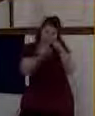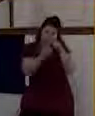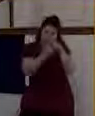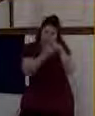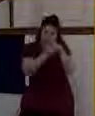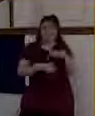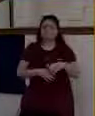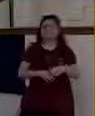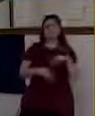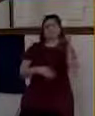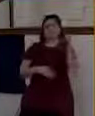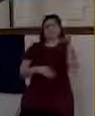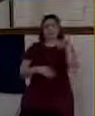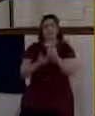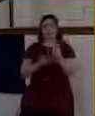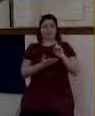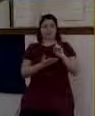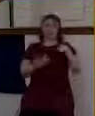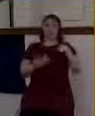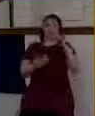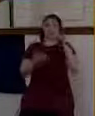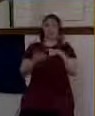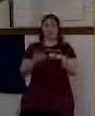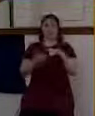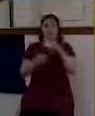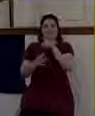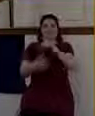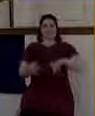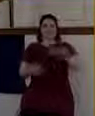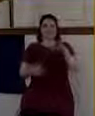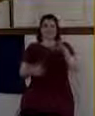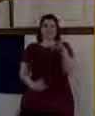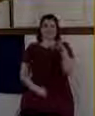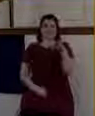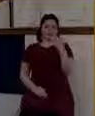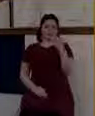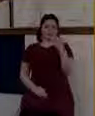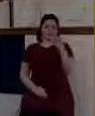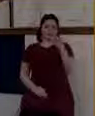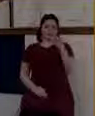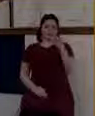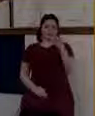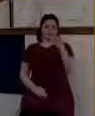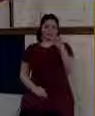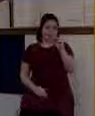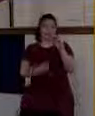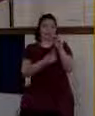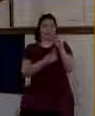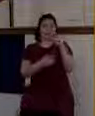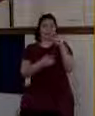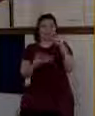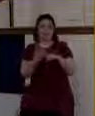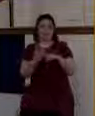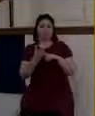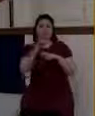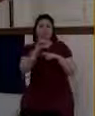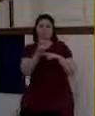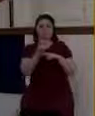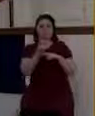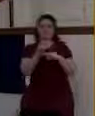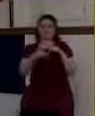if you were here with us last week, you saw that the king Jeroboam committed a terrible sin against God by setting up two altars, one